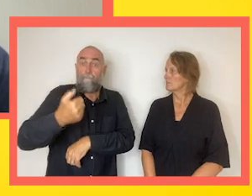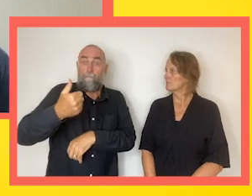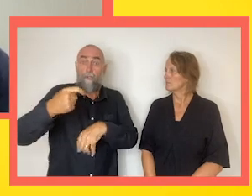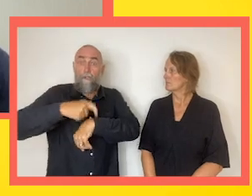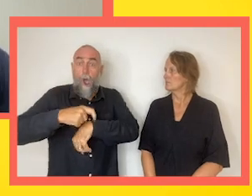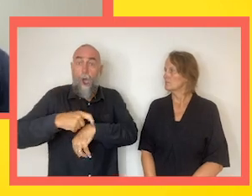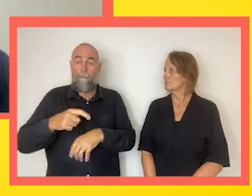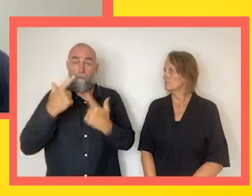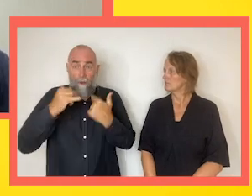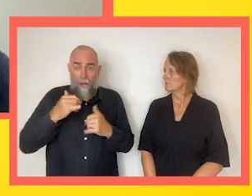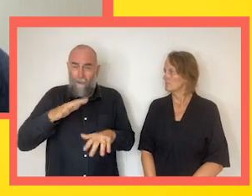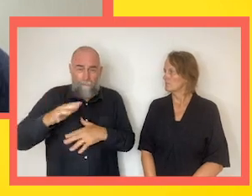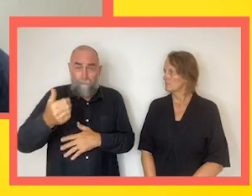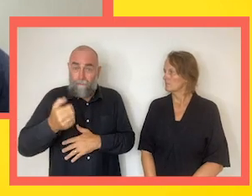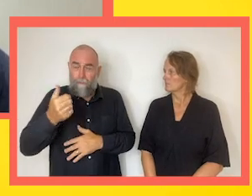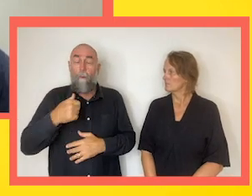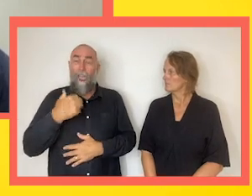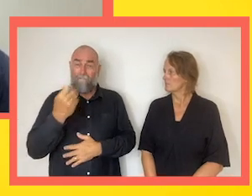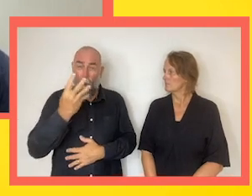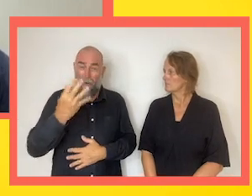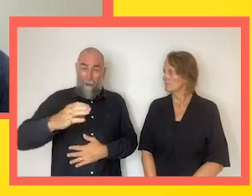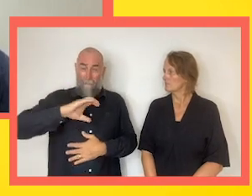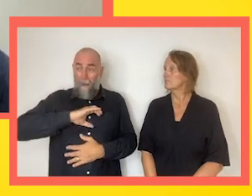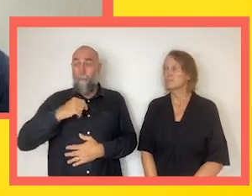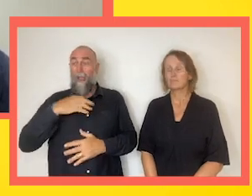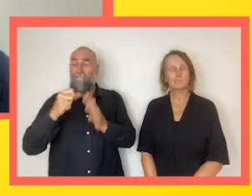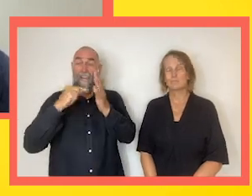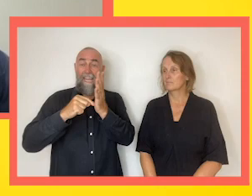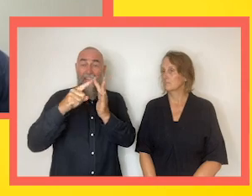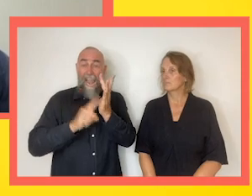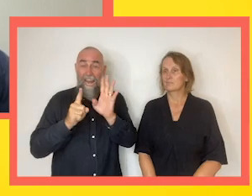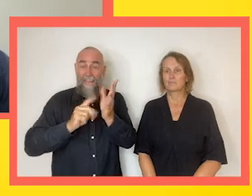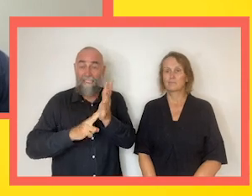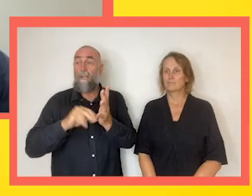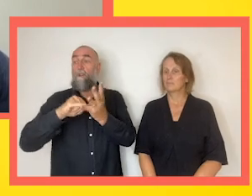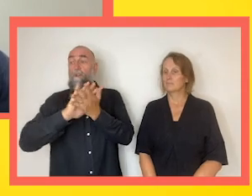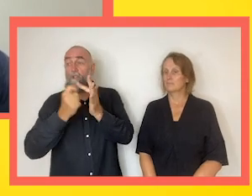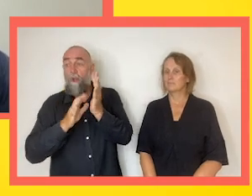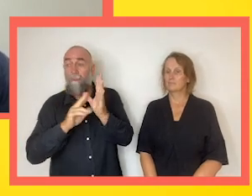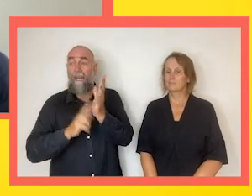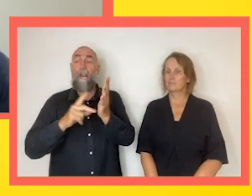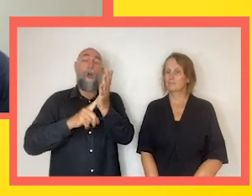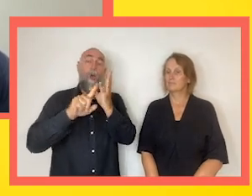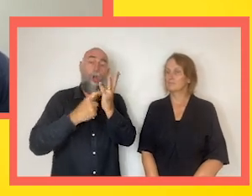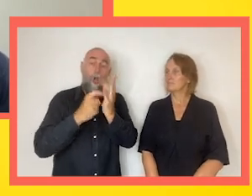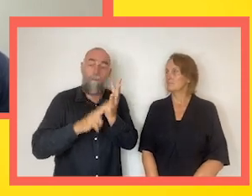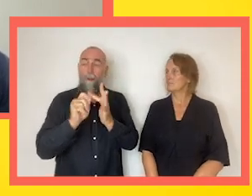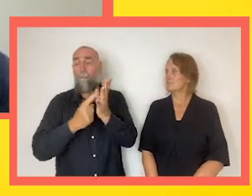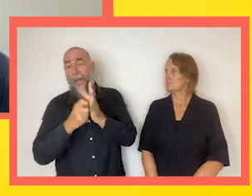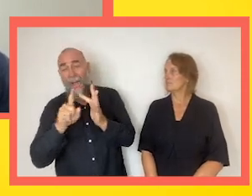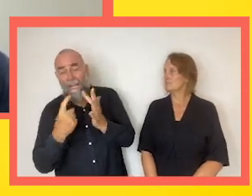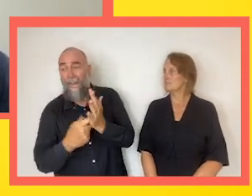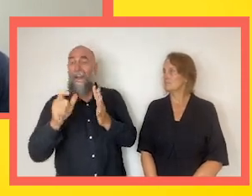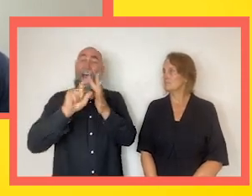Australia got 14 medals. We've got Caitlin Sherman, Paige Greco, Emily Petricola, Alana Foster, Lauren Parker,